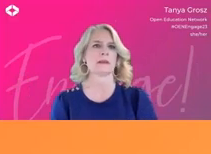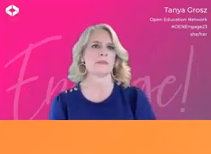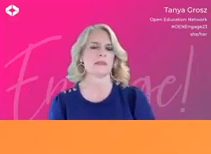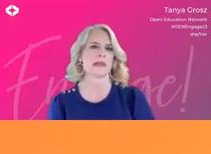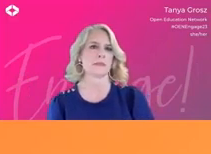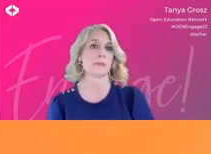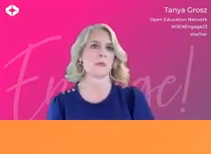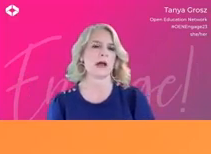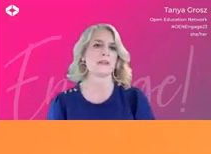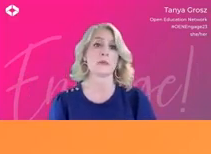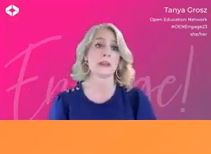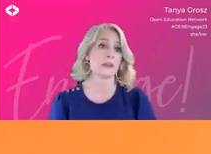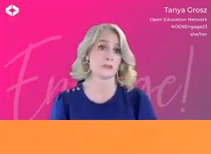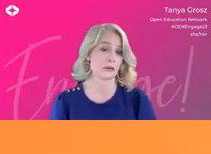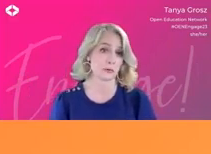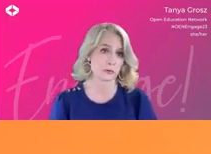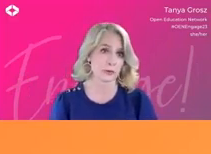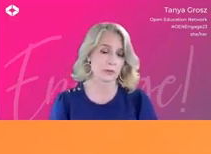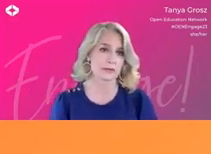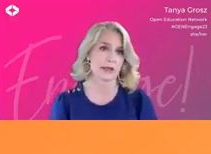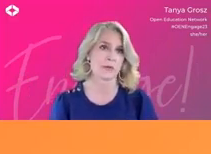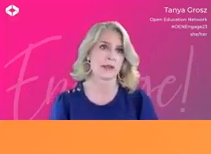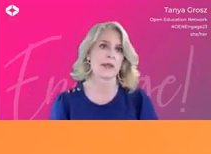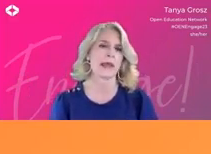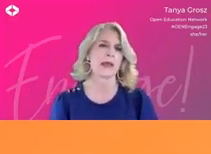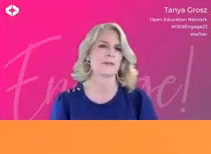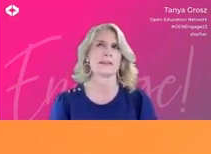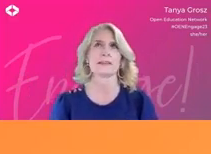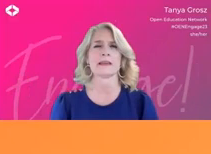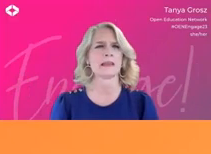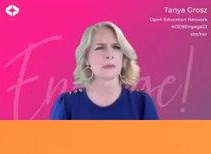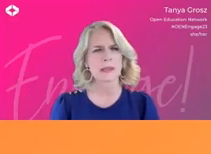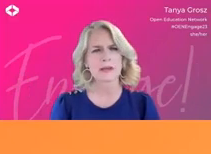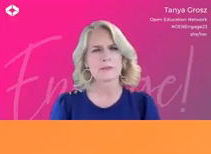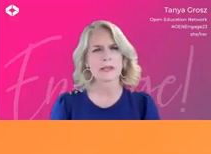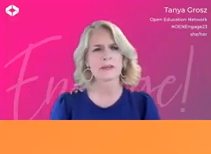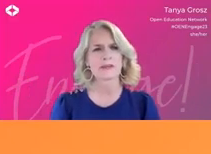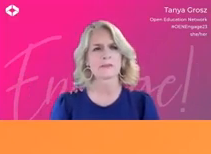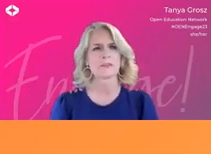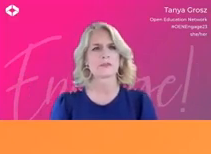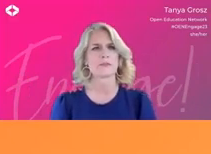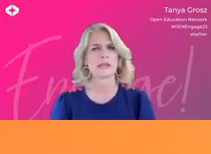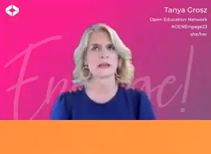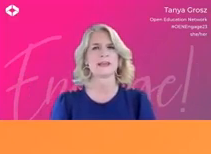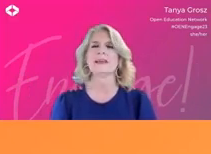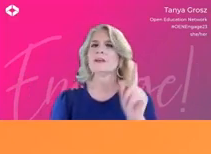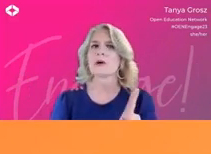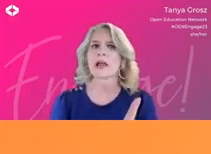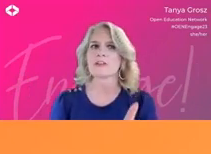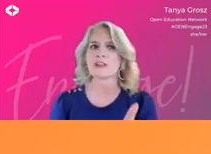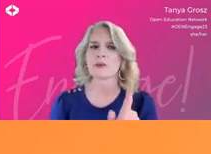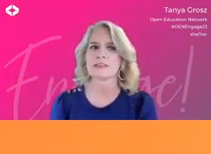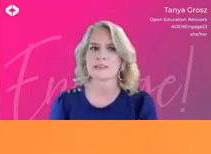probably something that people want. We used our Google group is how we advertised it. I think we may have had some social media.